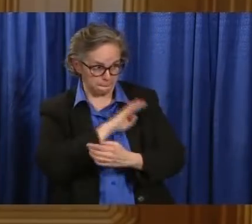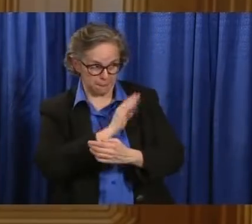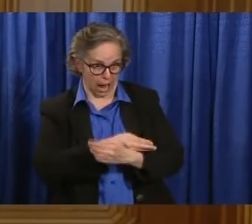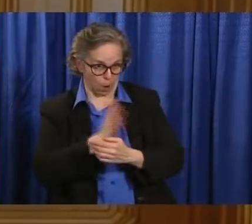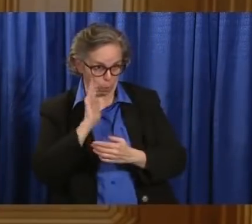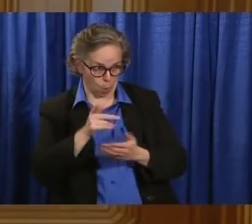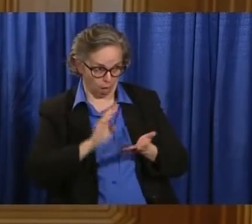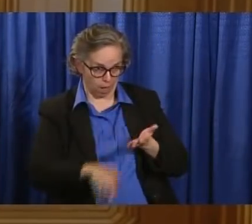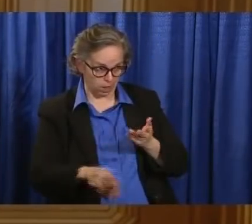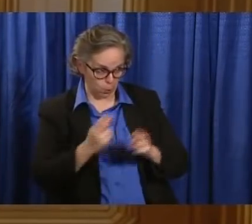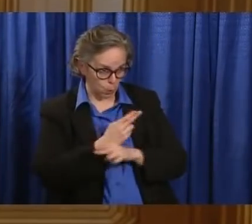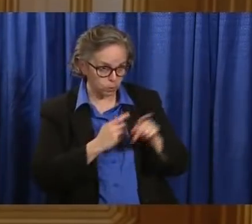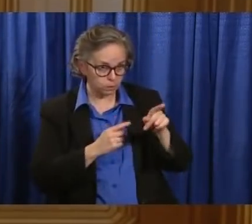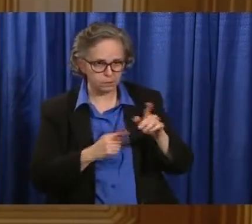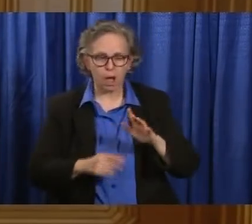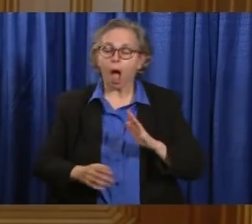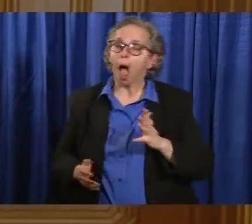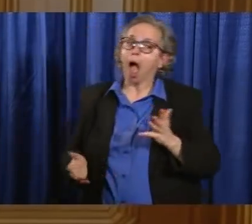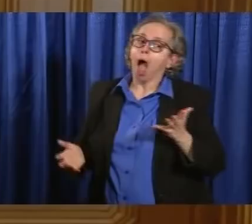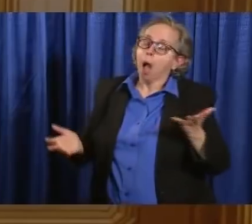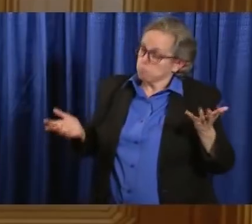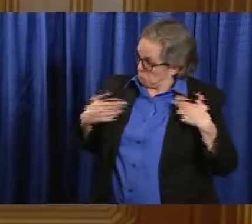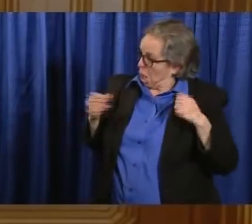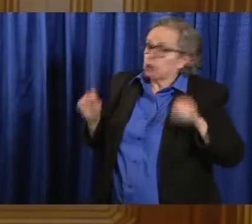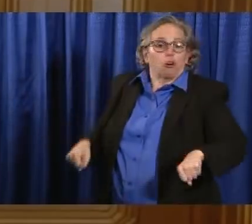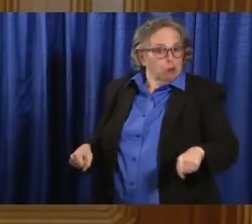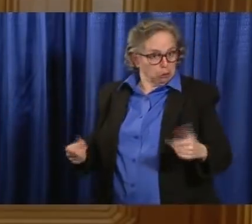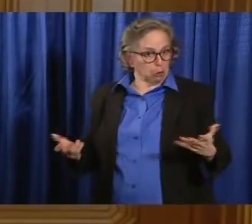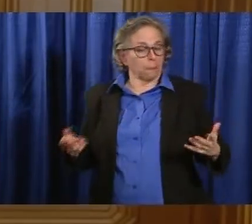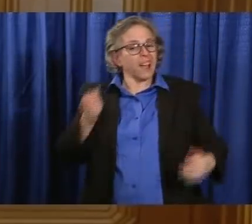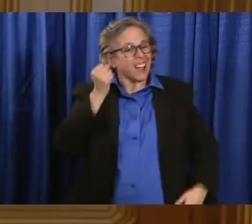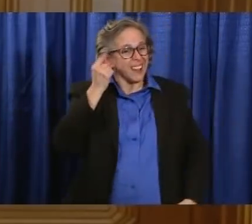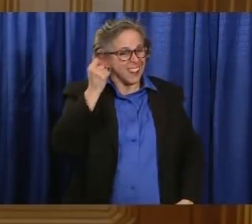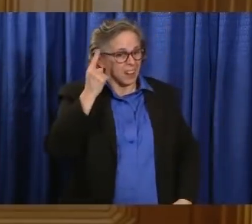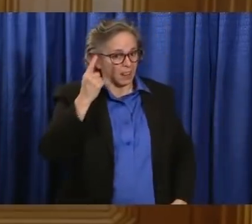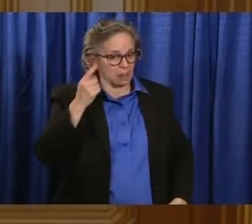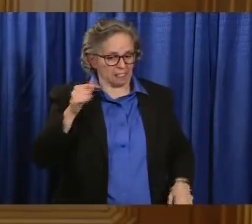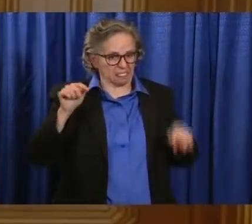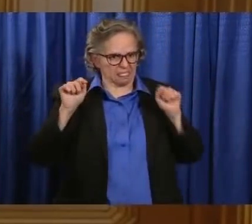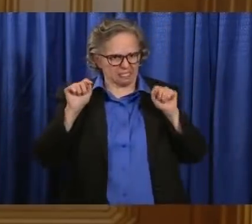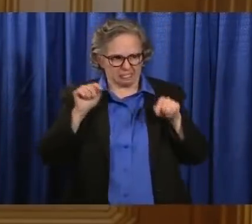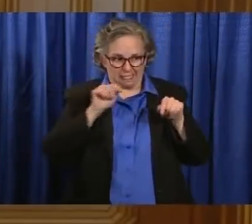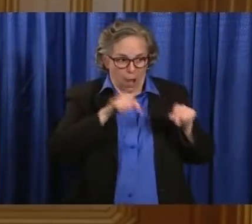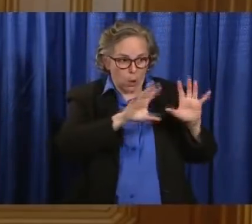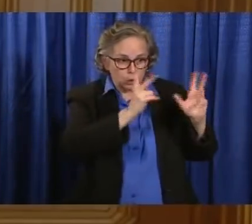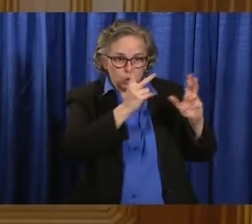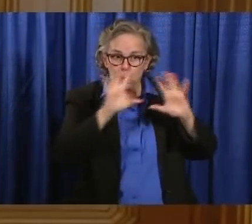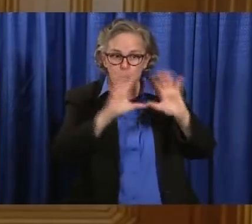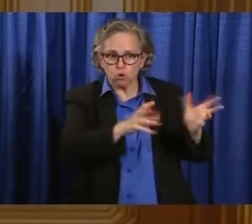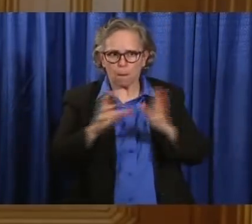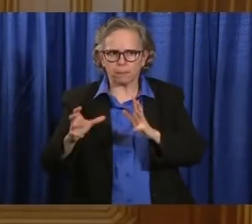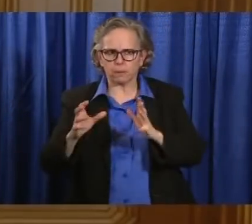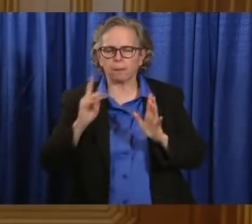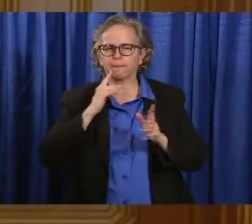I felt that in these cases that we wanted local input.